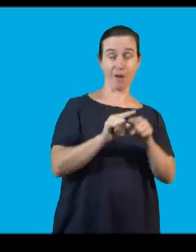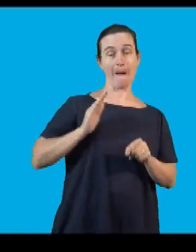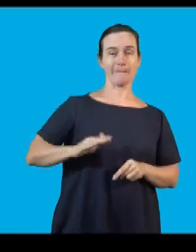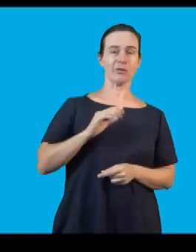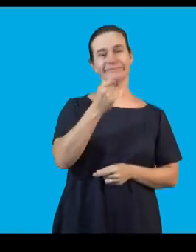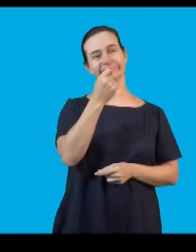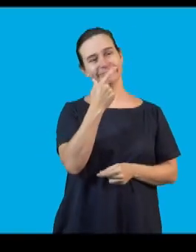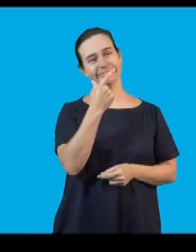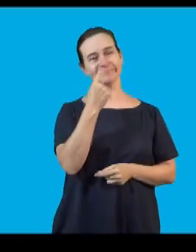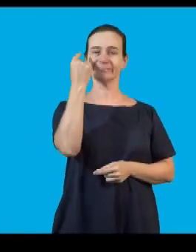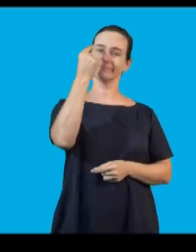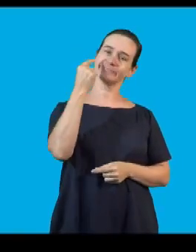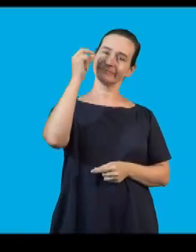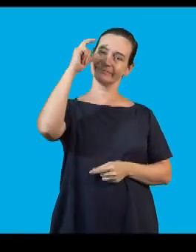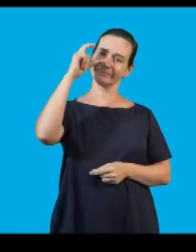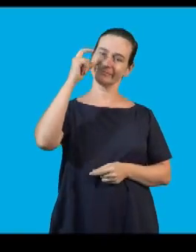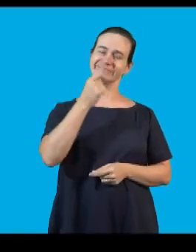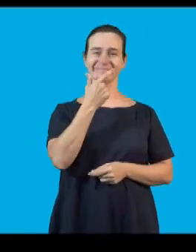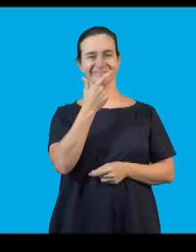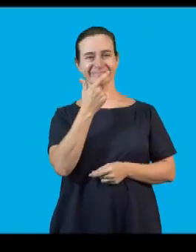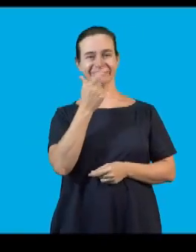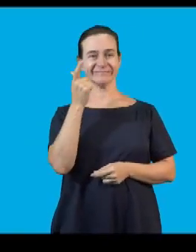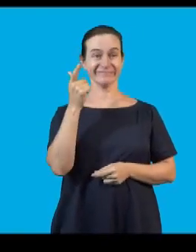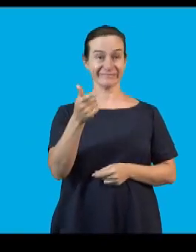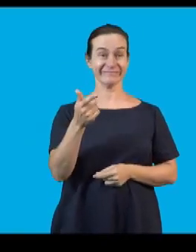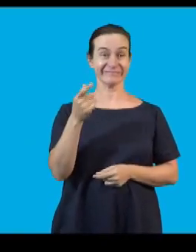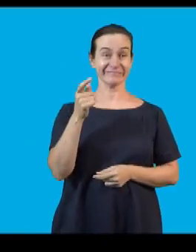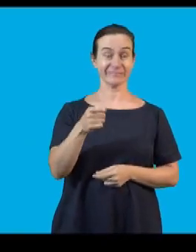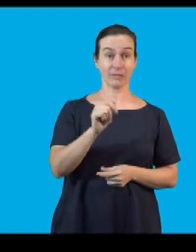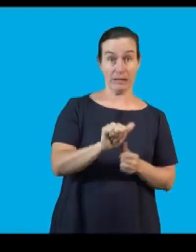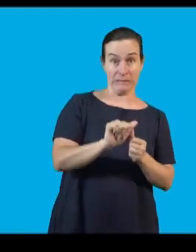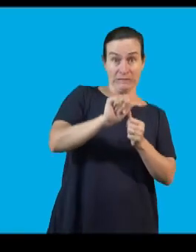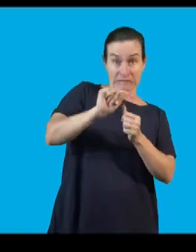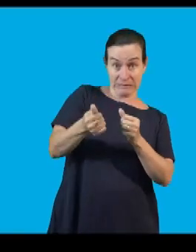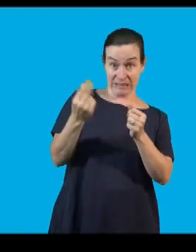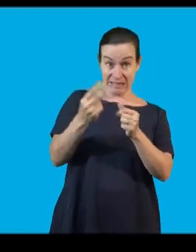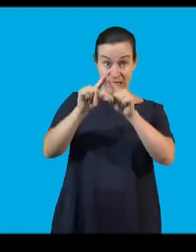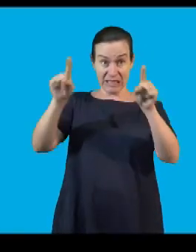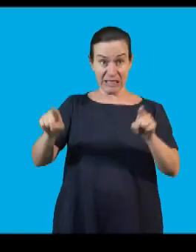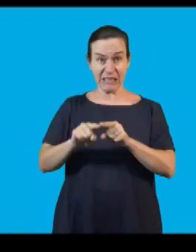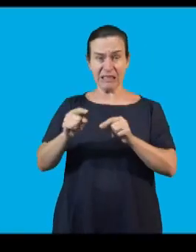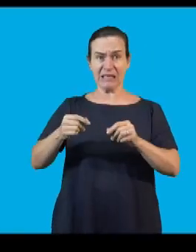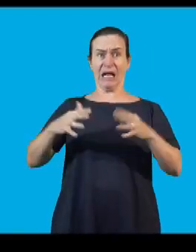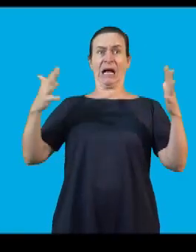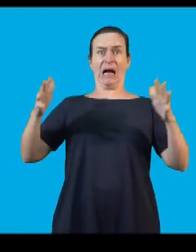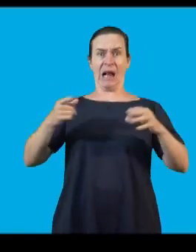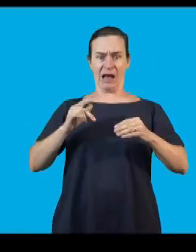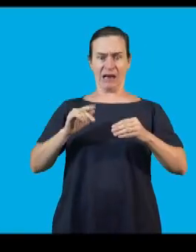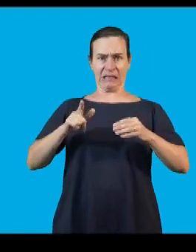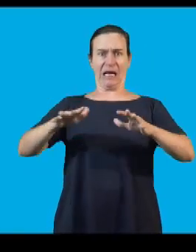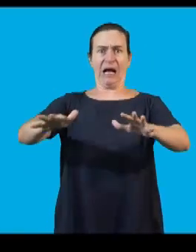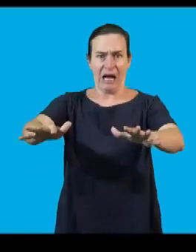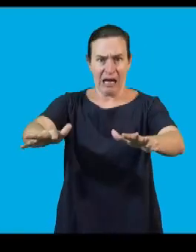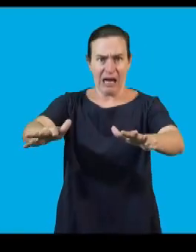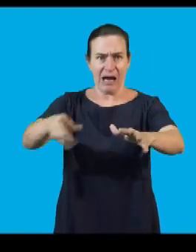in frame 1? Look at those eyes. Look at the exaggerated movement in frame 2.